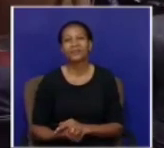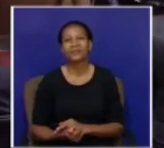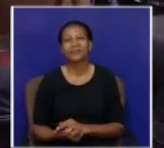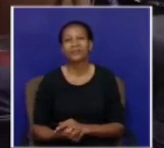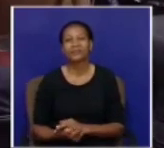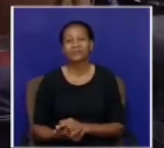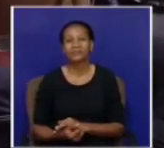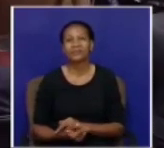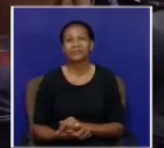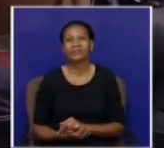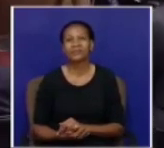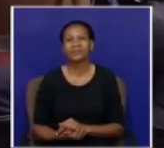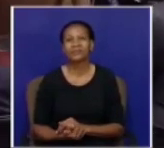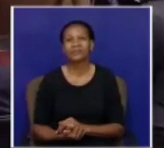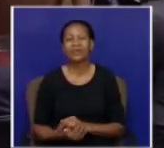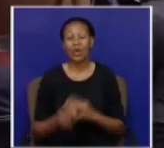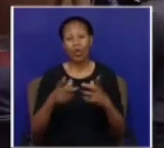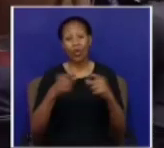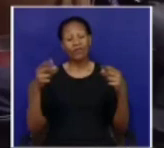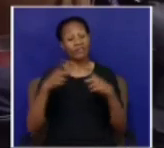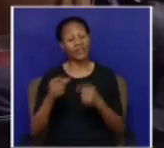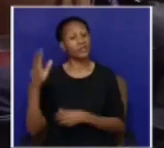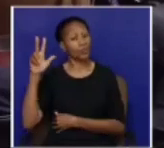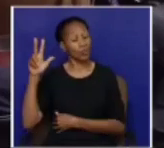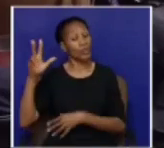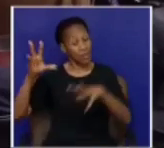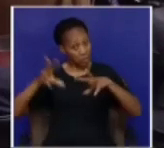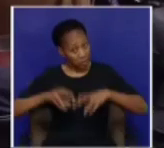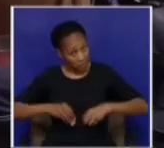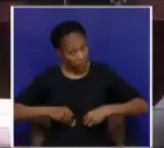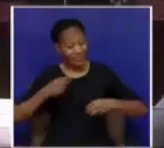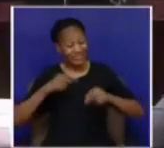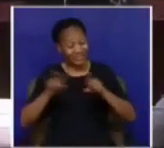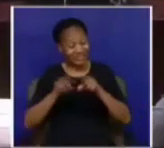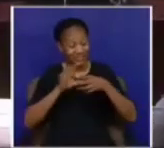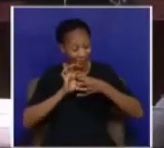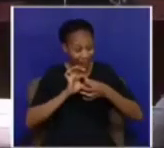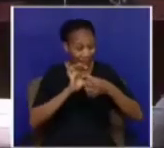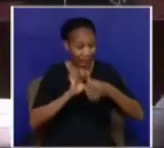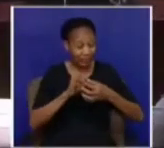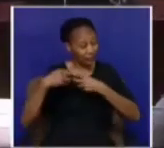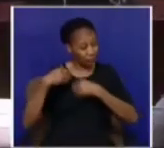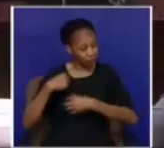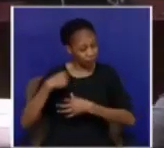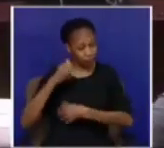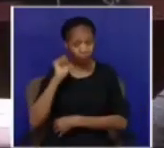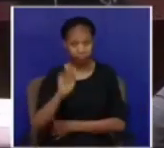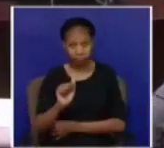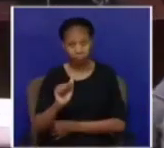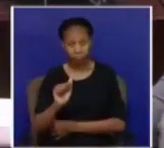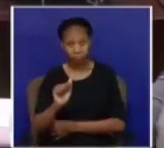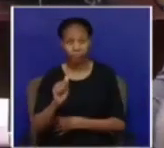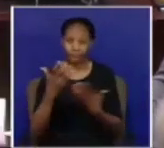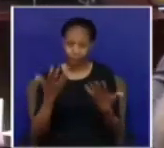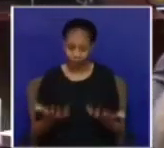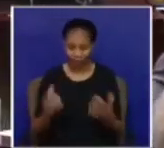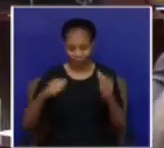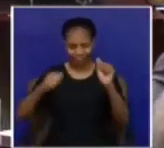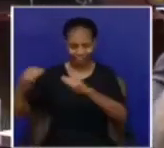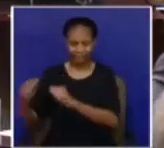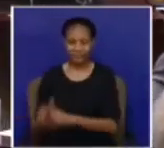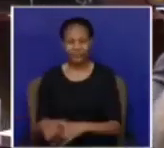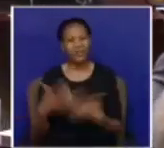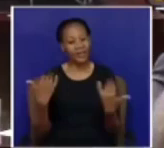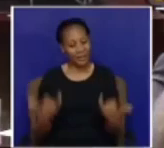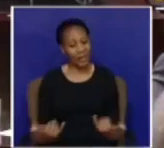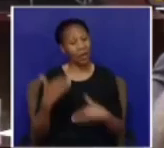Do all of you consider the oath or affirmation binding on your conscience? You may proceed to read your oath